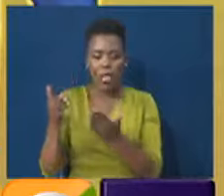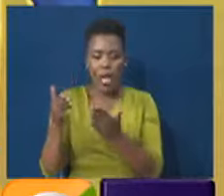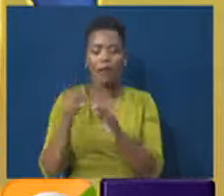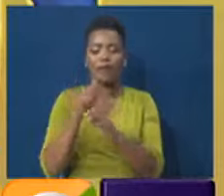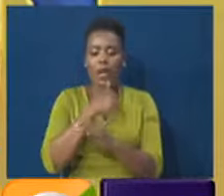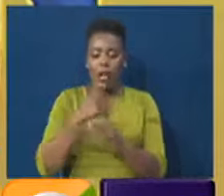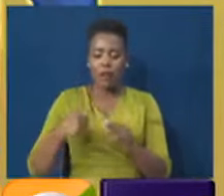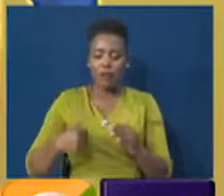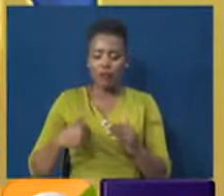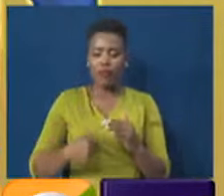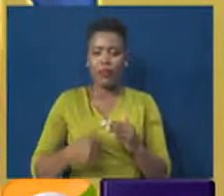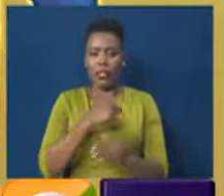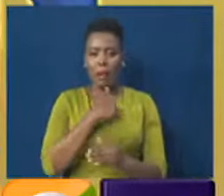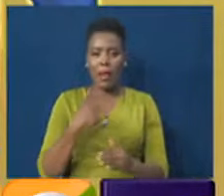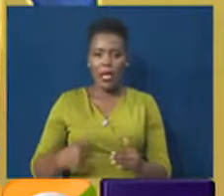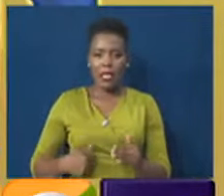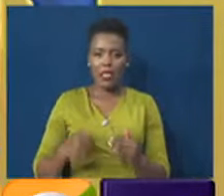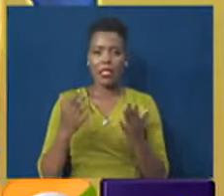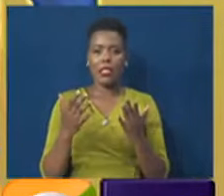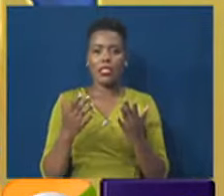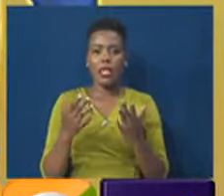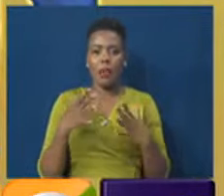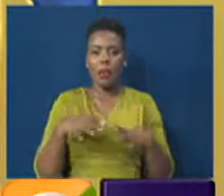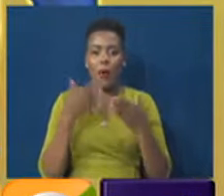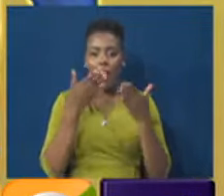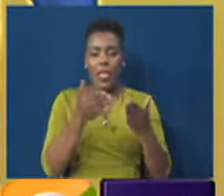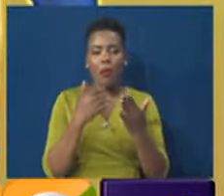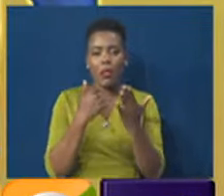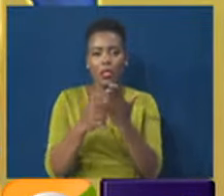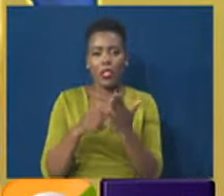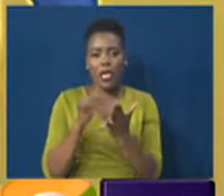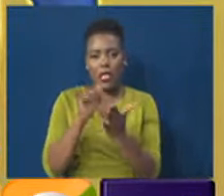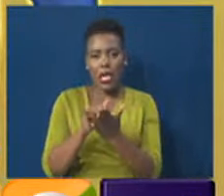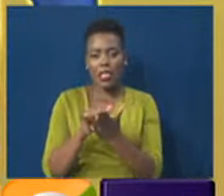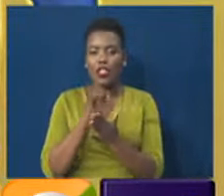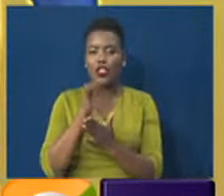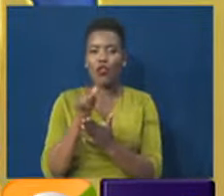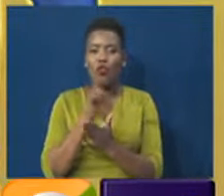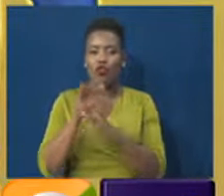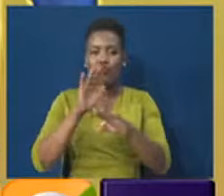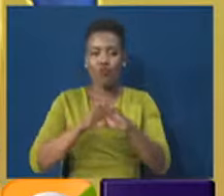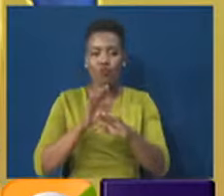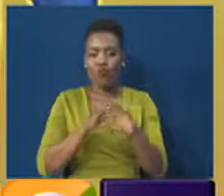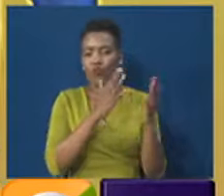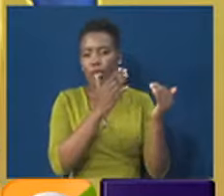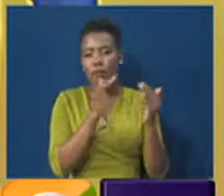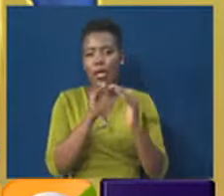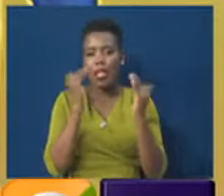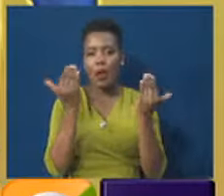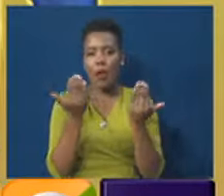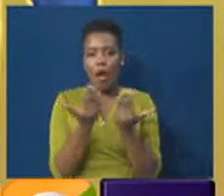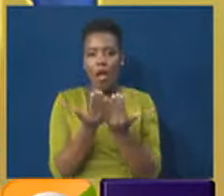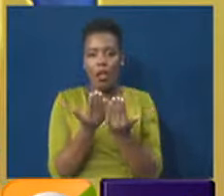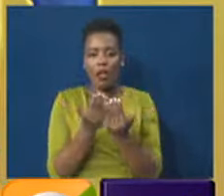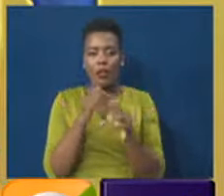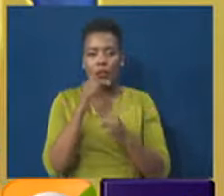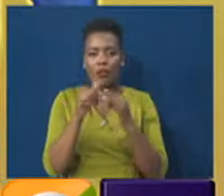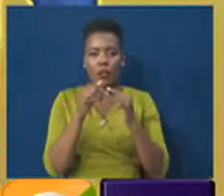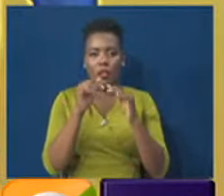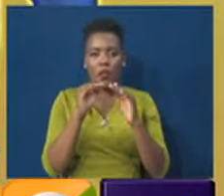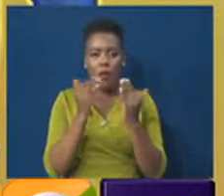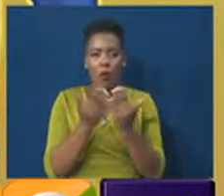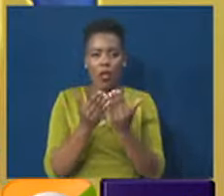it all the time and saying, look, it is not fair to expect the global south to continue paying for